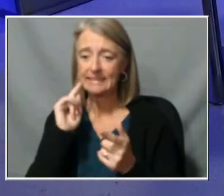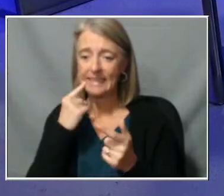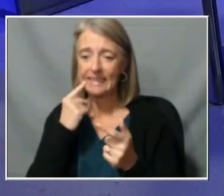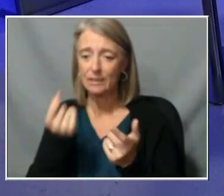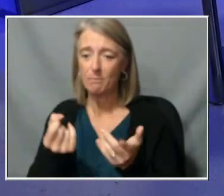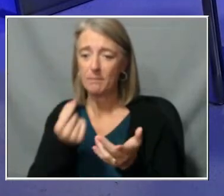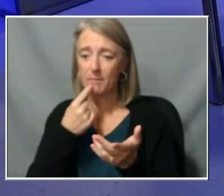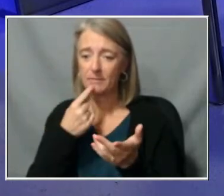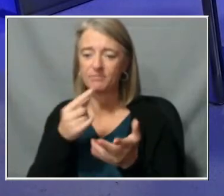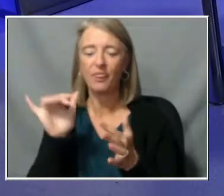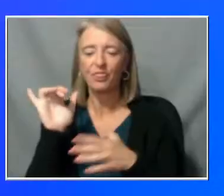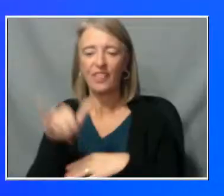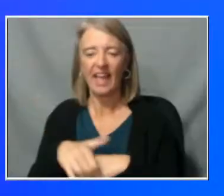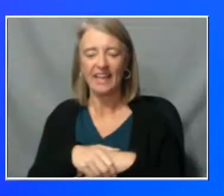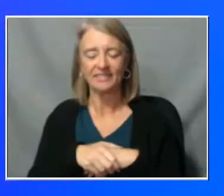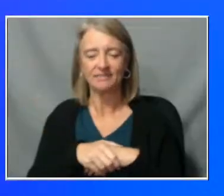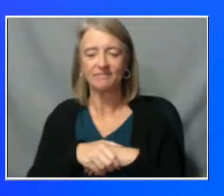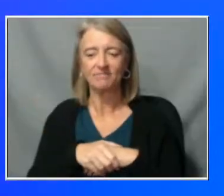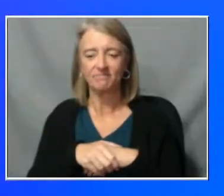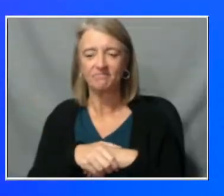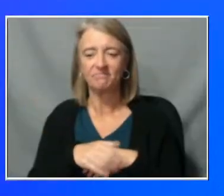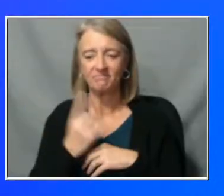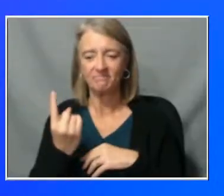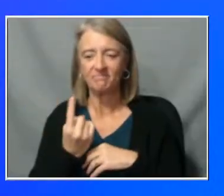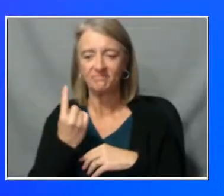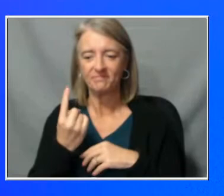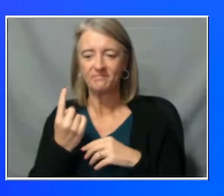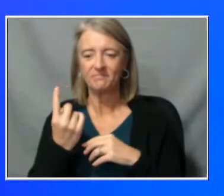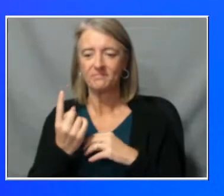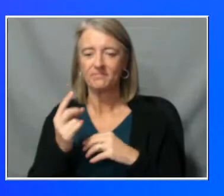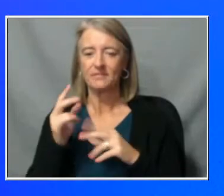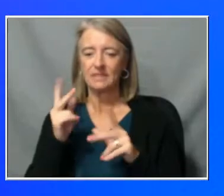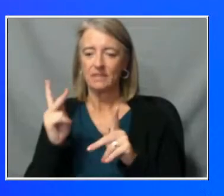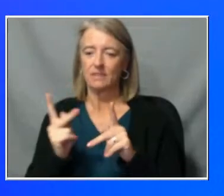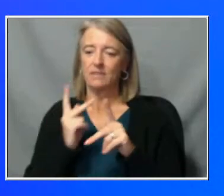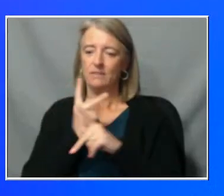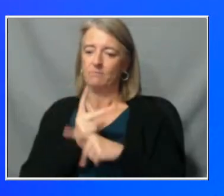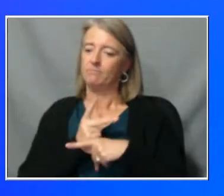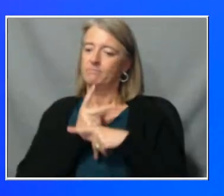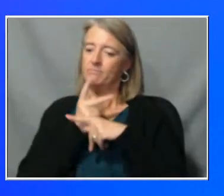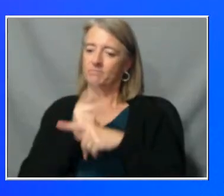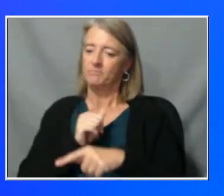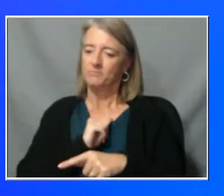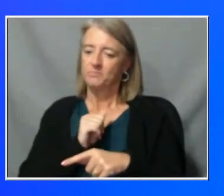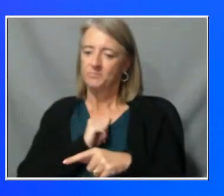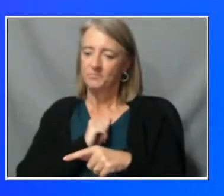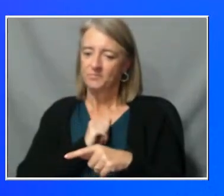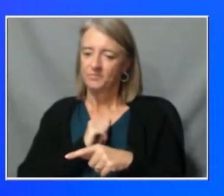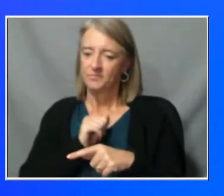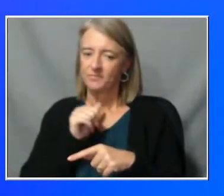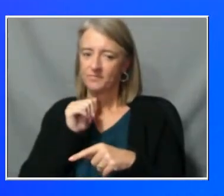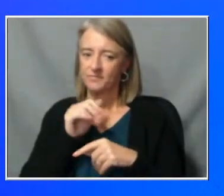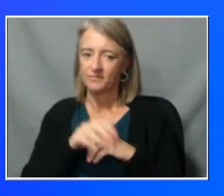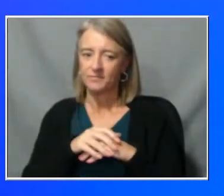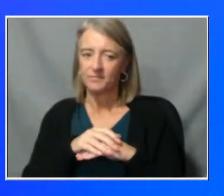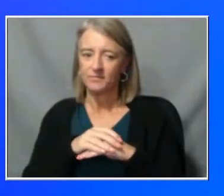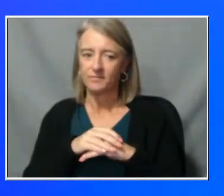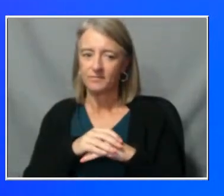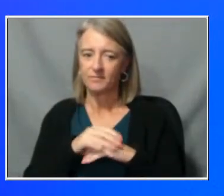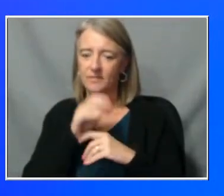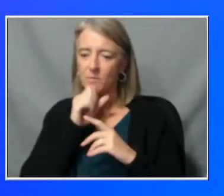Yes. Yes. So that's something I have to be very careful about, but I'm not anymore. I think, oh, I'm